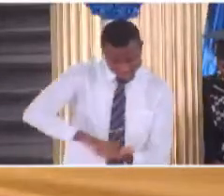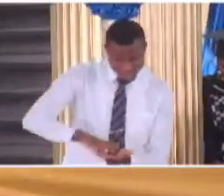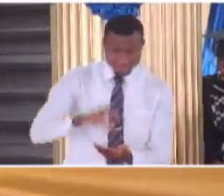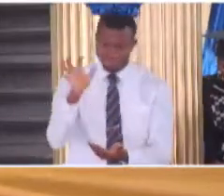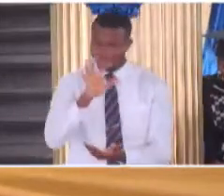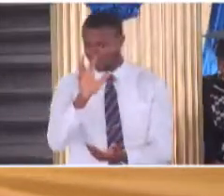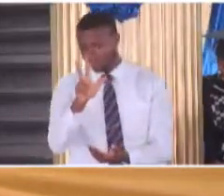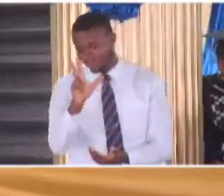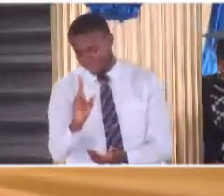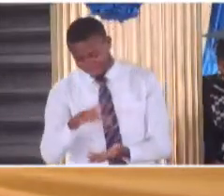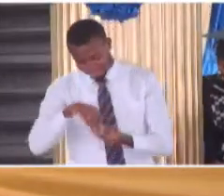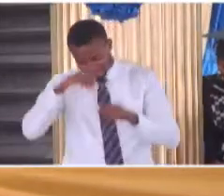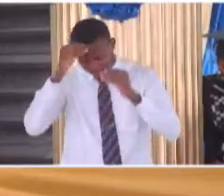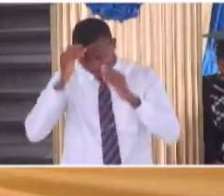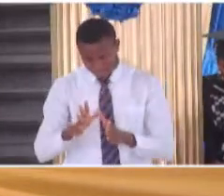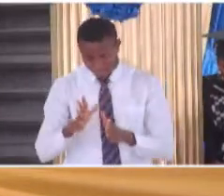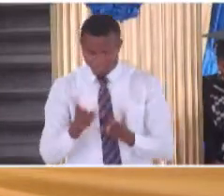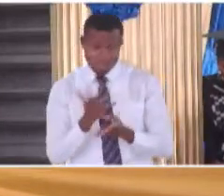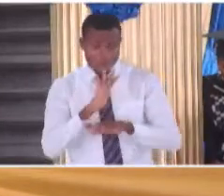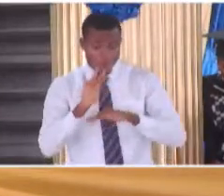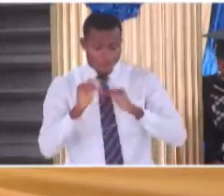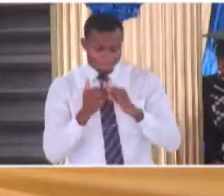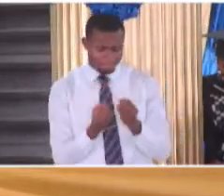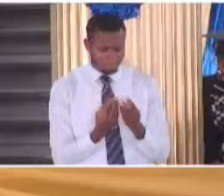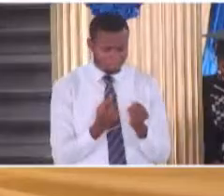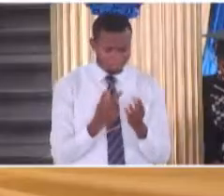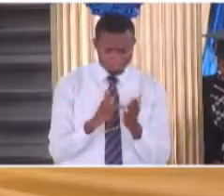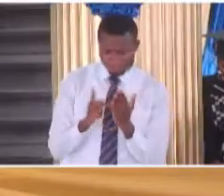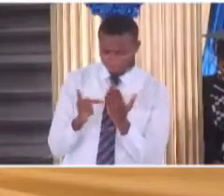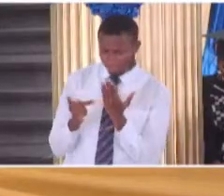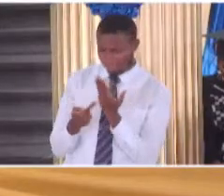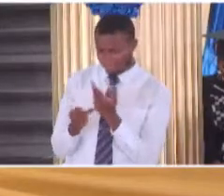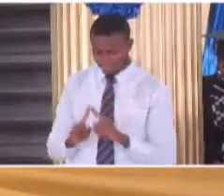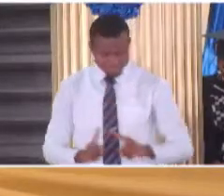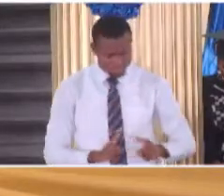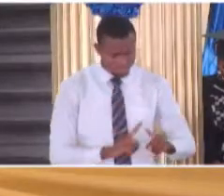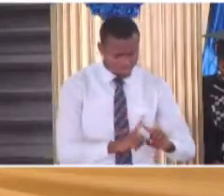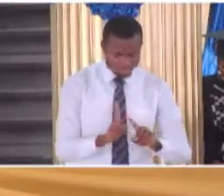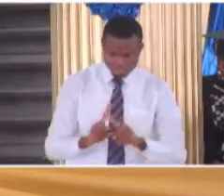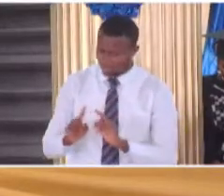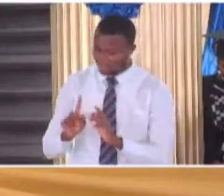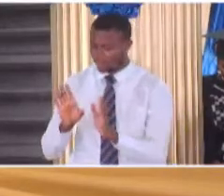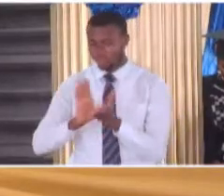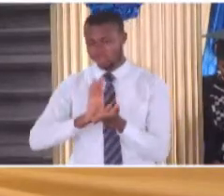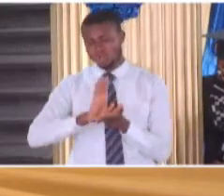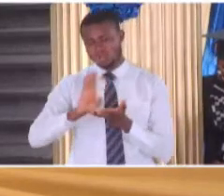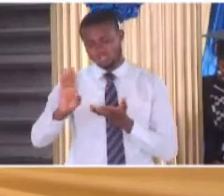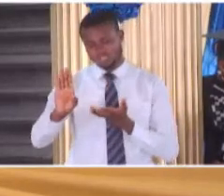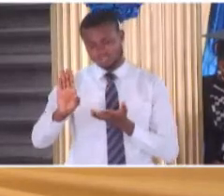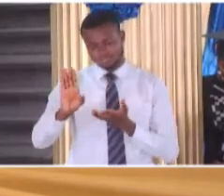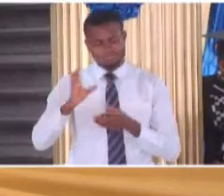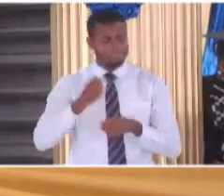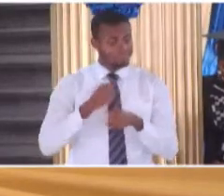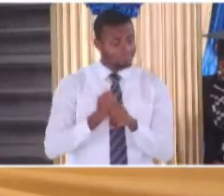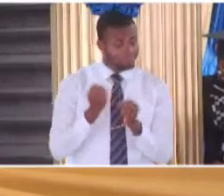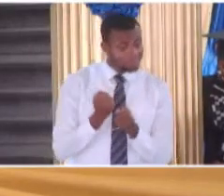4,523 students have enrolled for programs in the various colleges, made up of